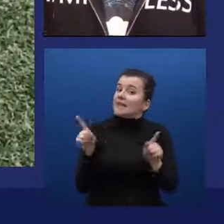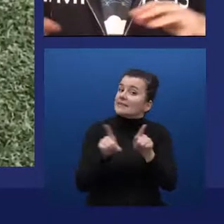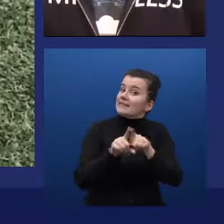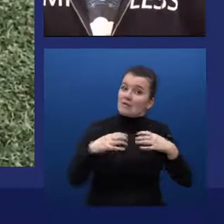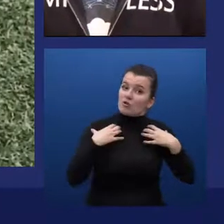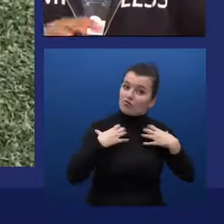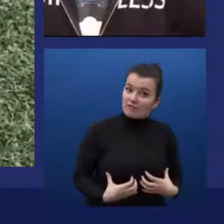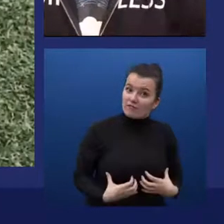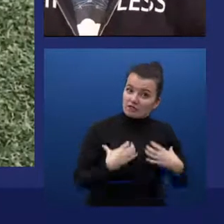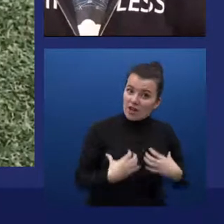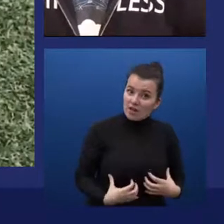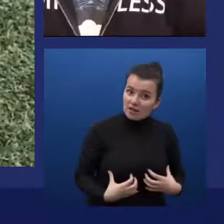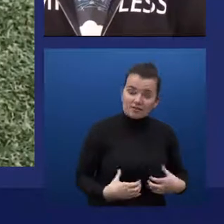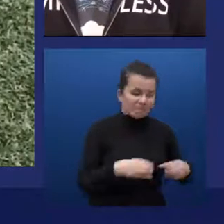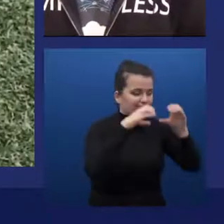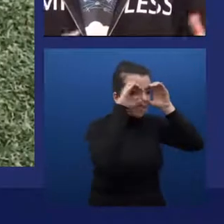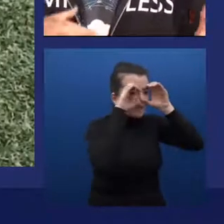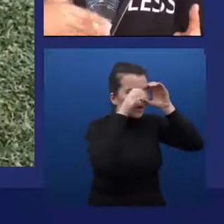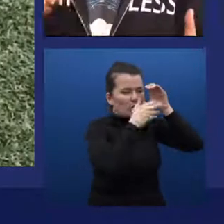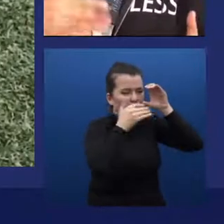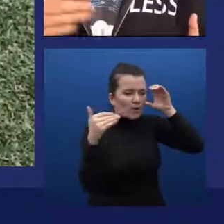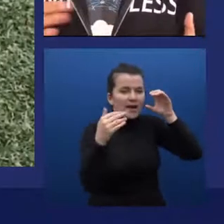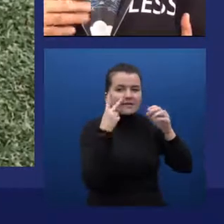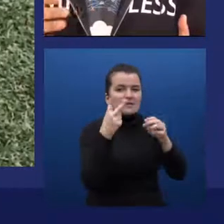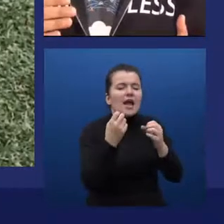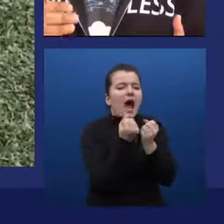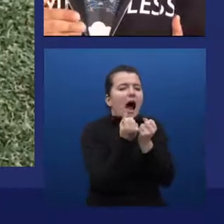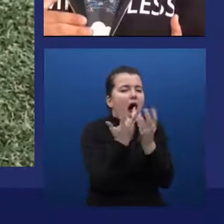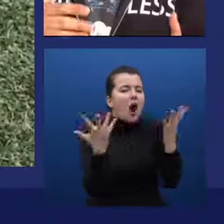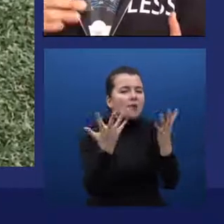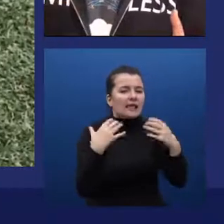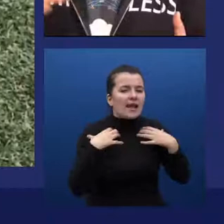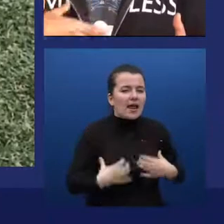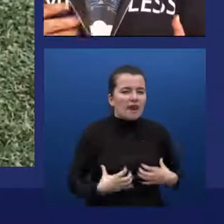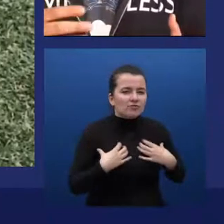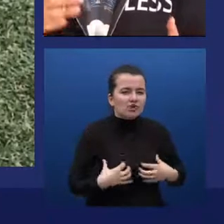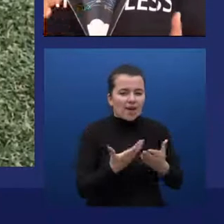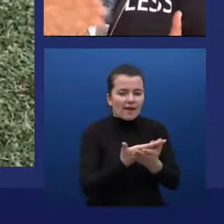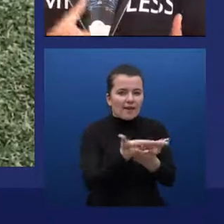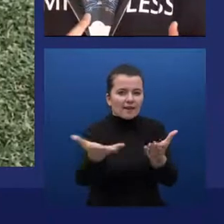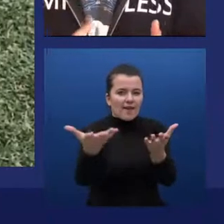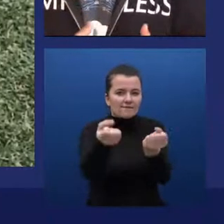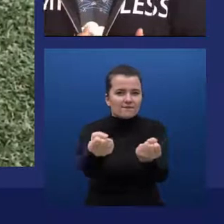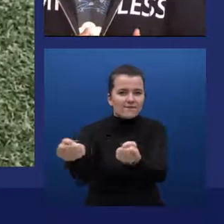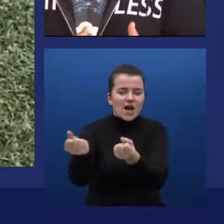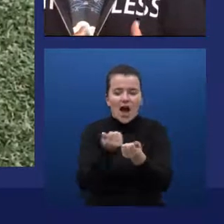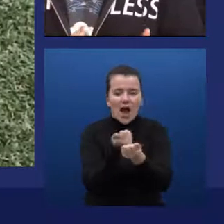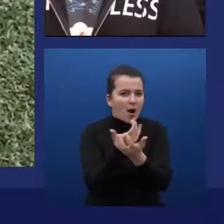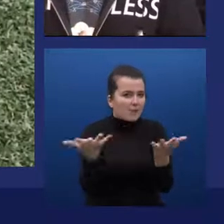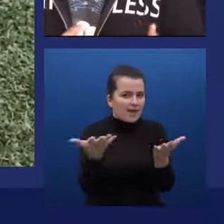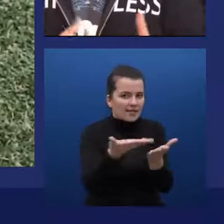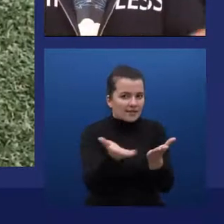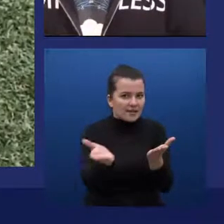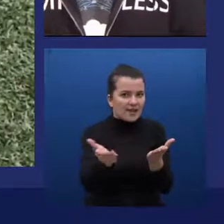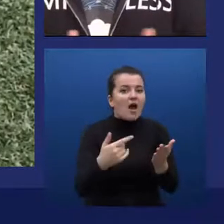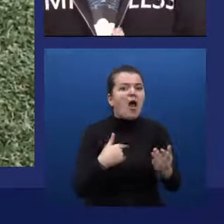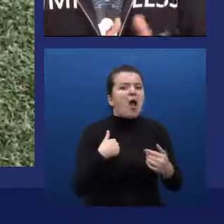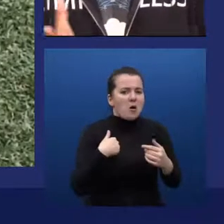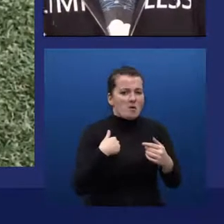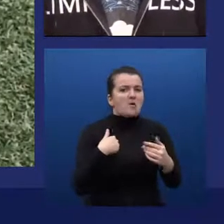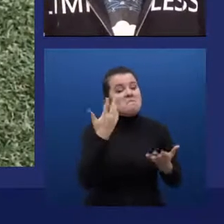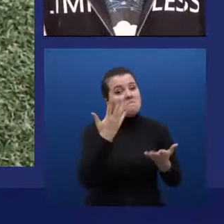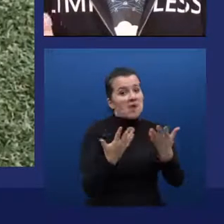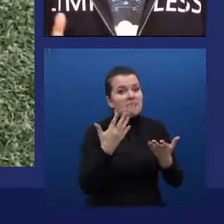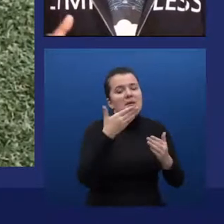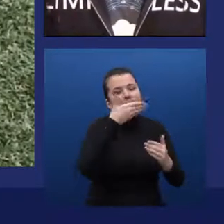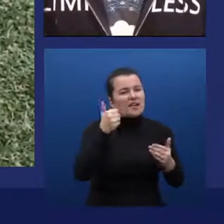recall, hey, how many of these life jackets do we have? And then from the precision standpoint, do we say, okay, we're going to drop the precision to 60% because lives matter?